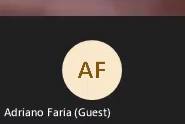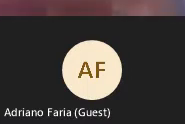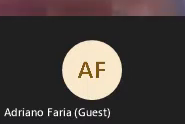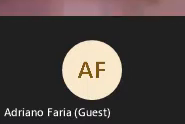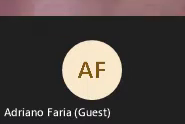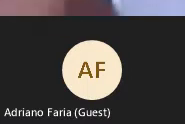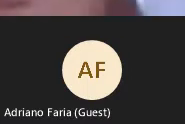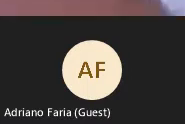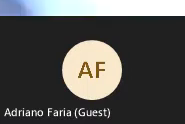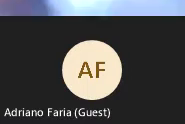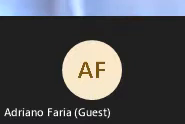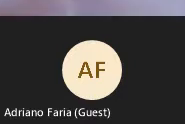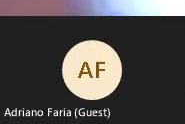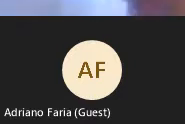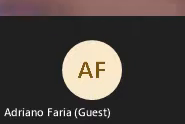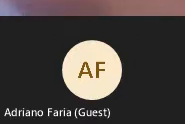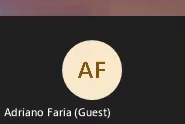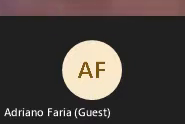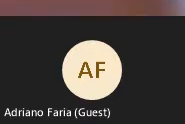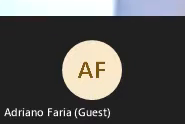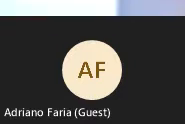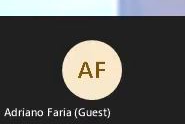options.